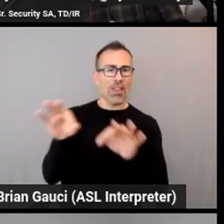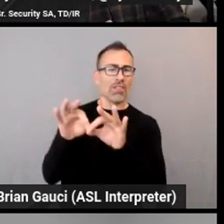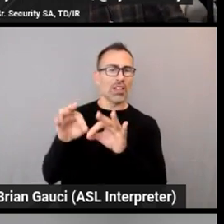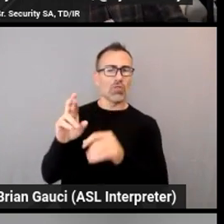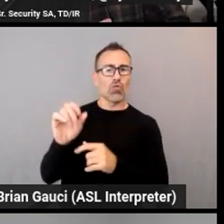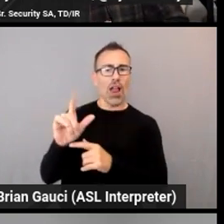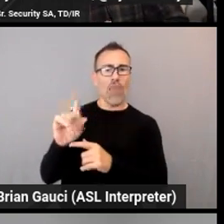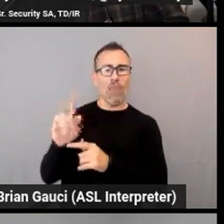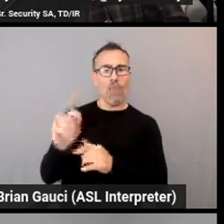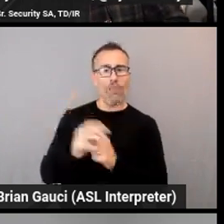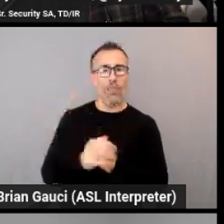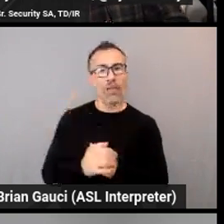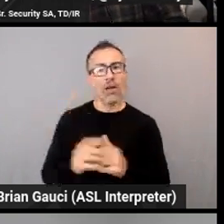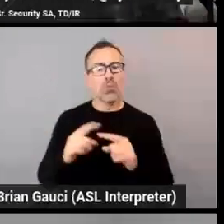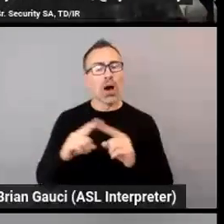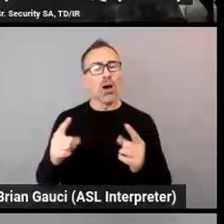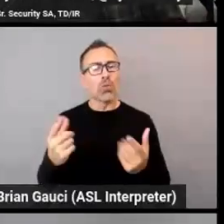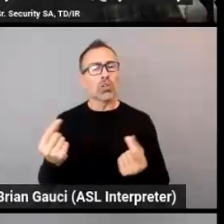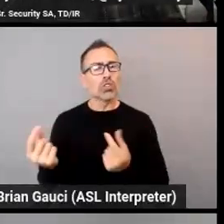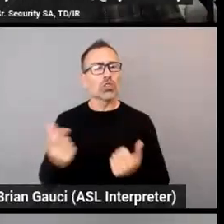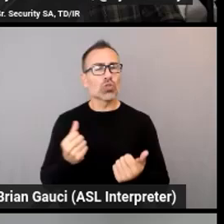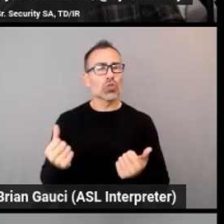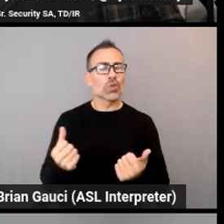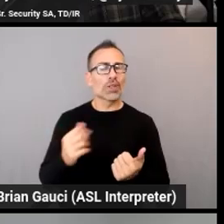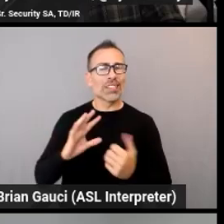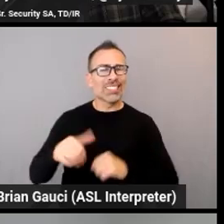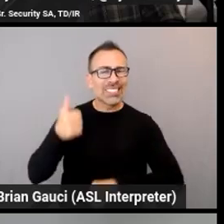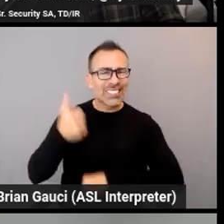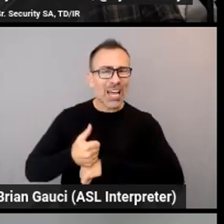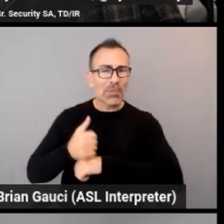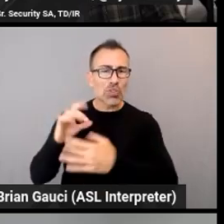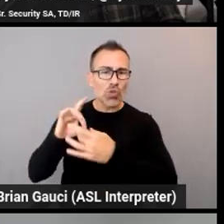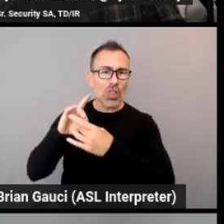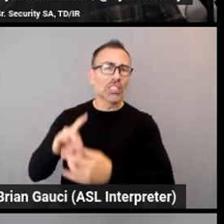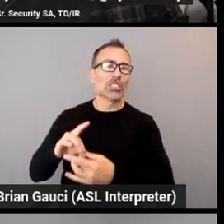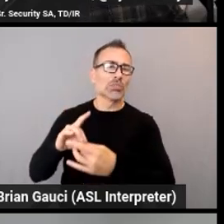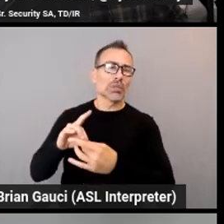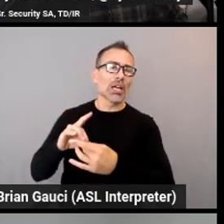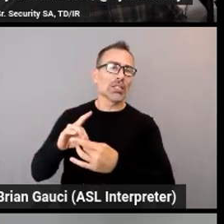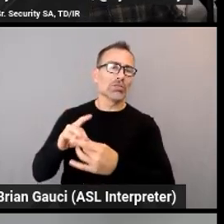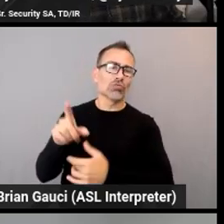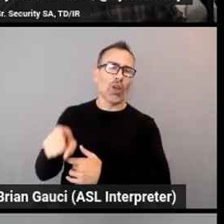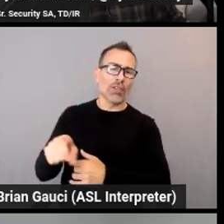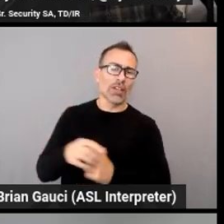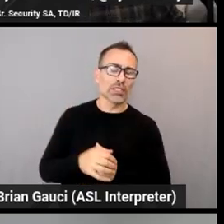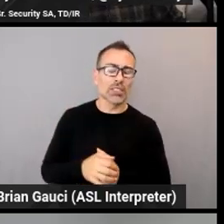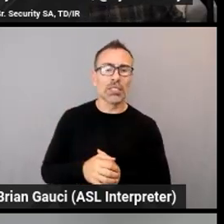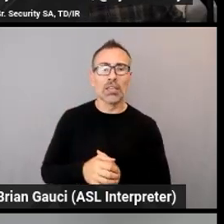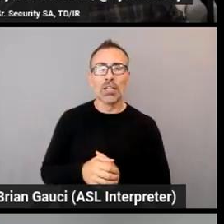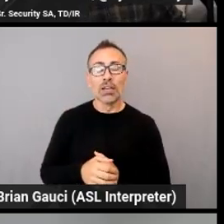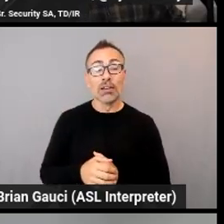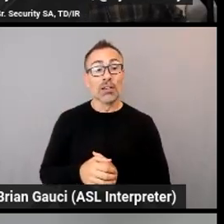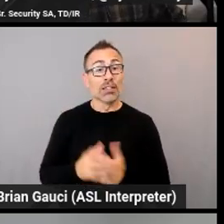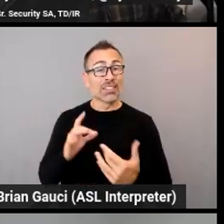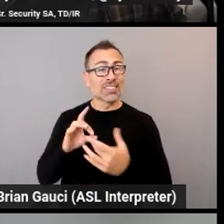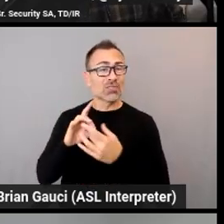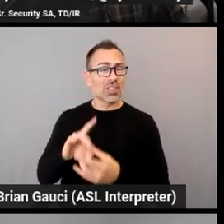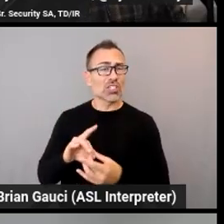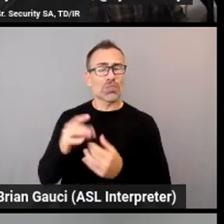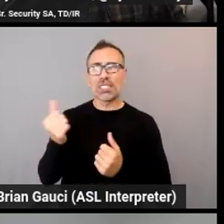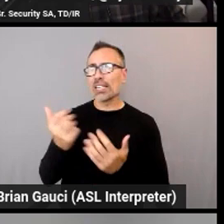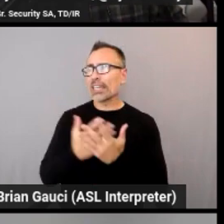relevant relationship. So a relationship is, it's anything that's really kind of has